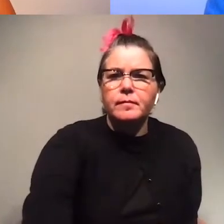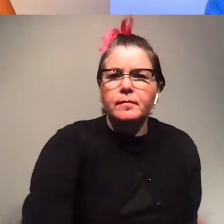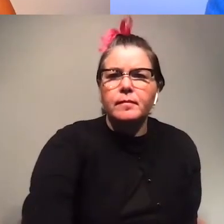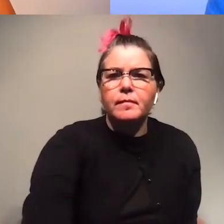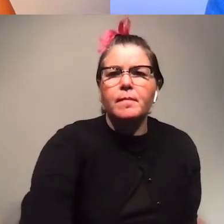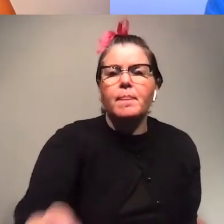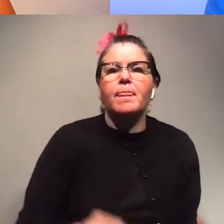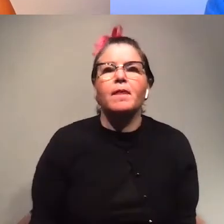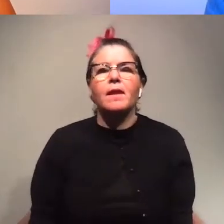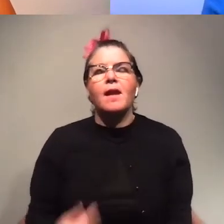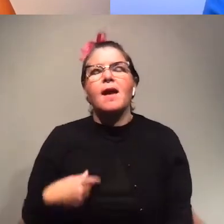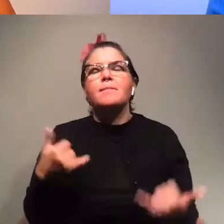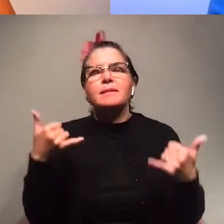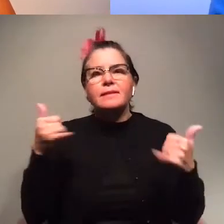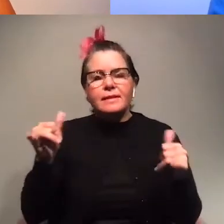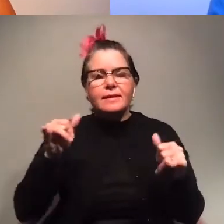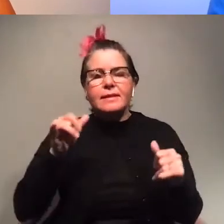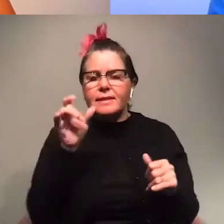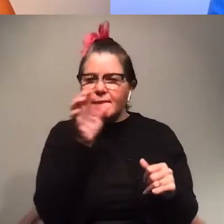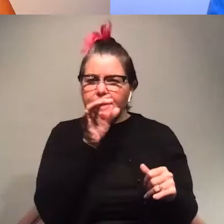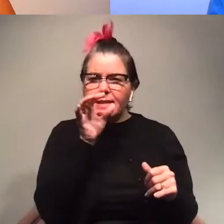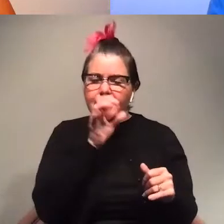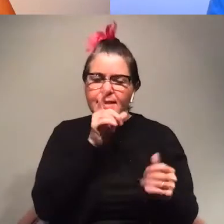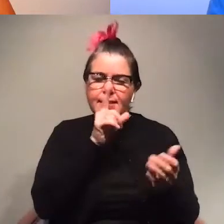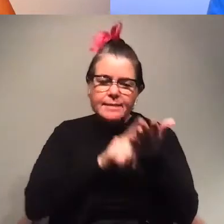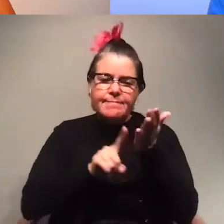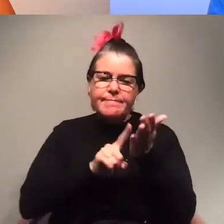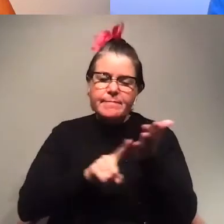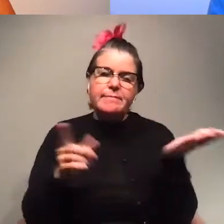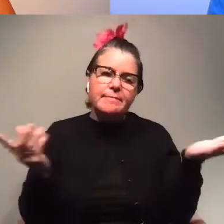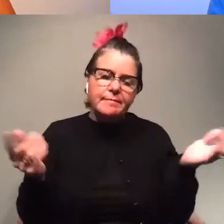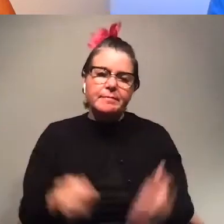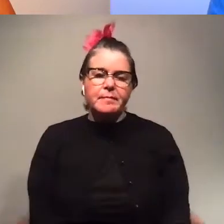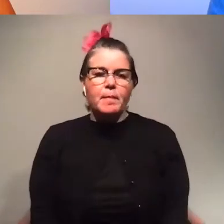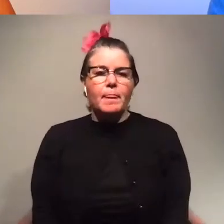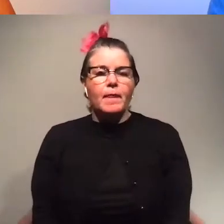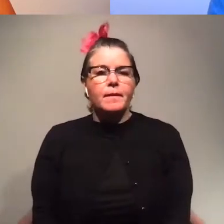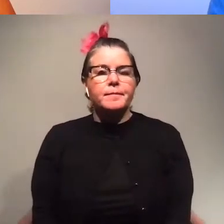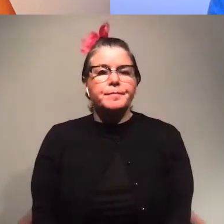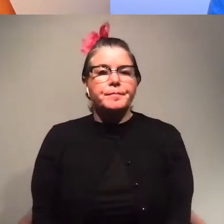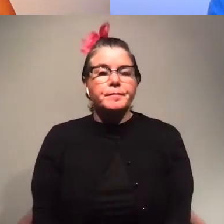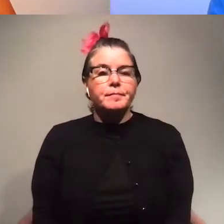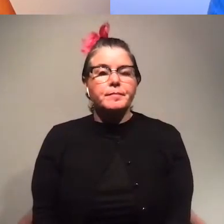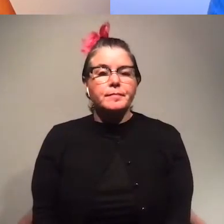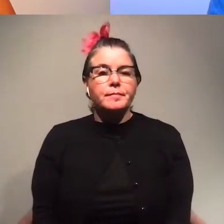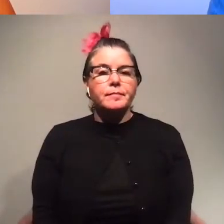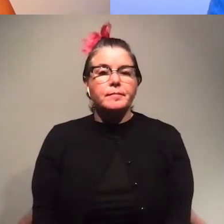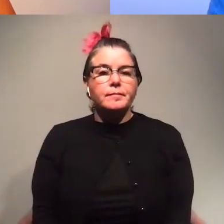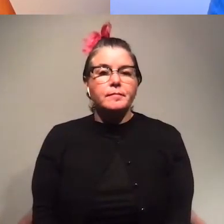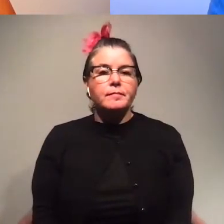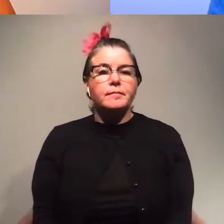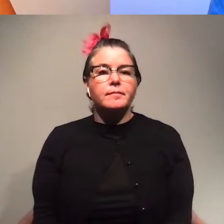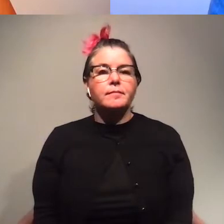still investigating and exploring, but I think that I really enjoy the kind of coursework